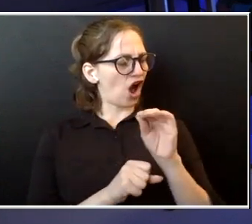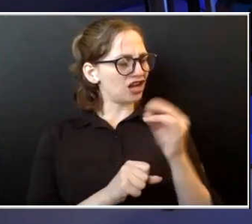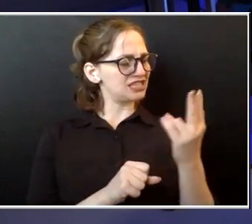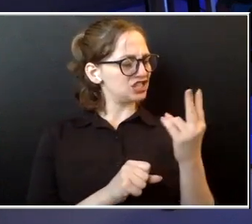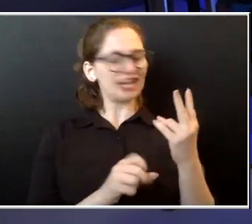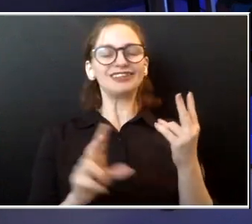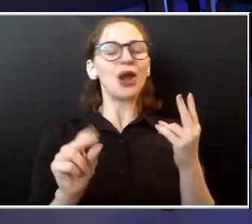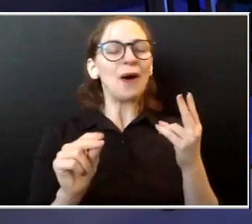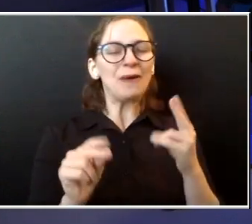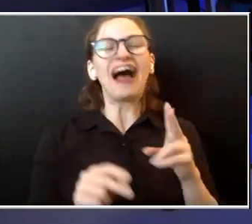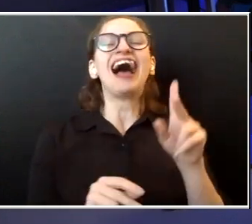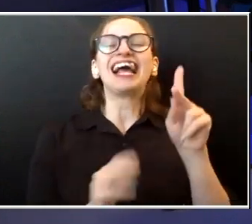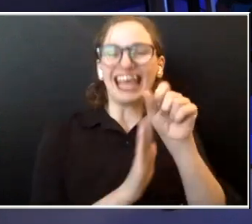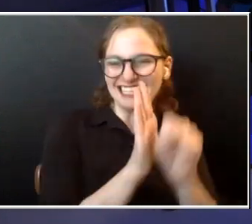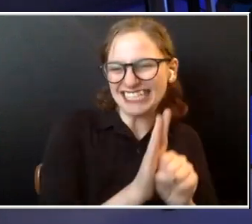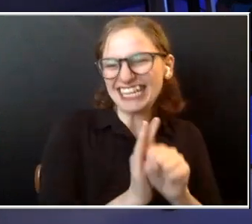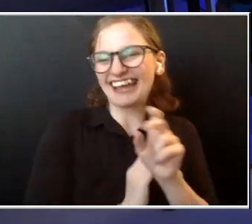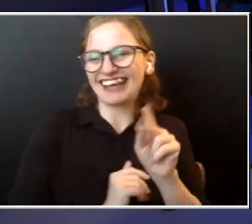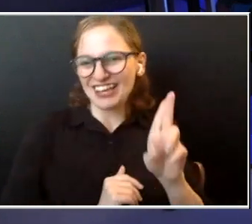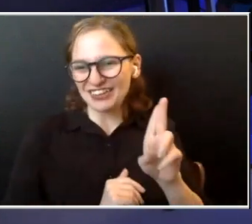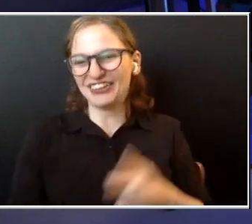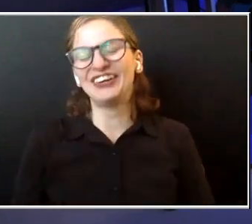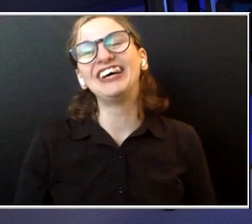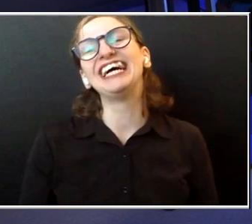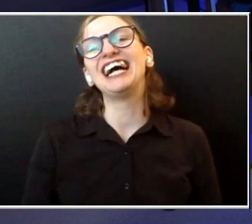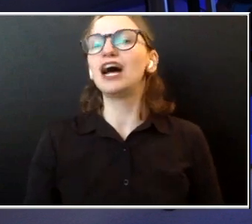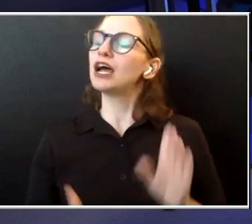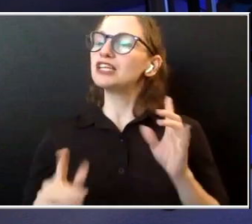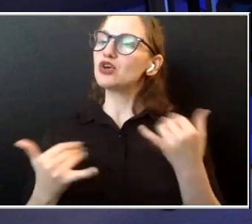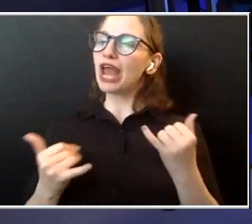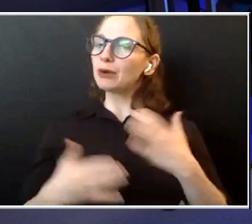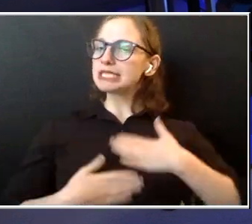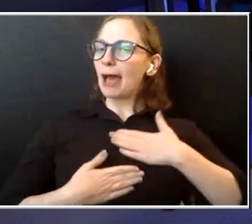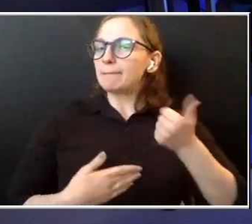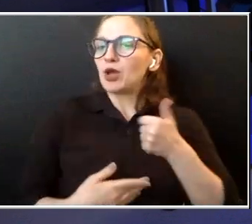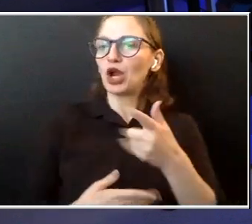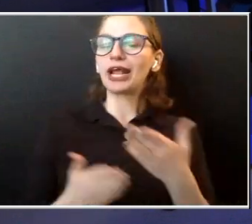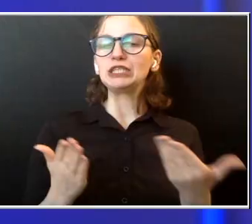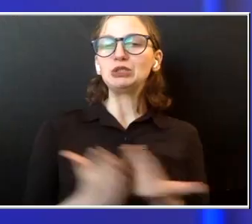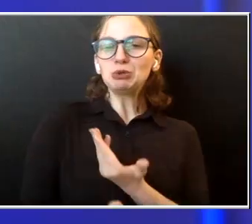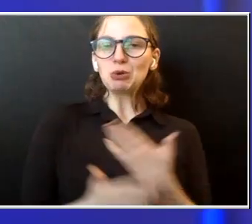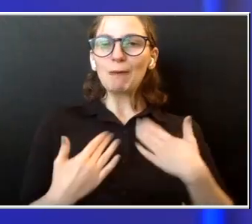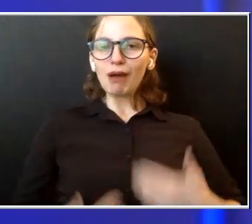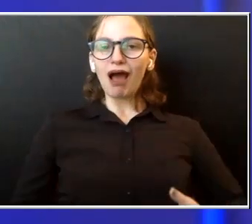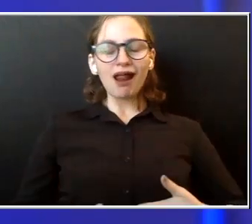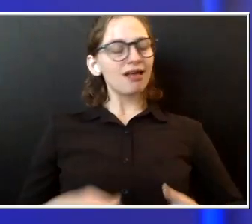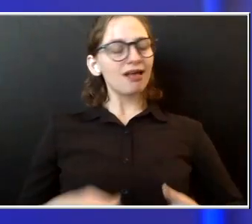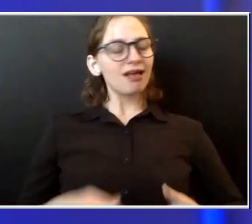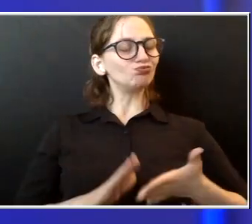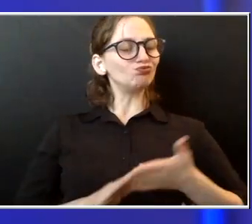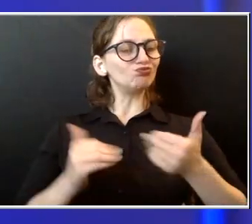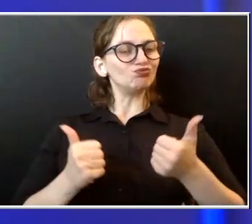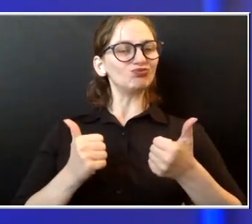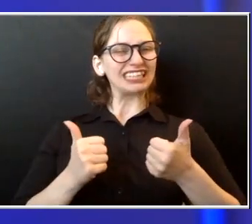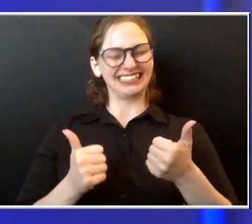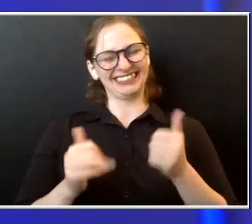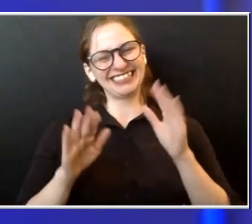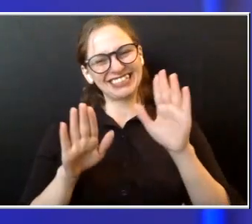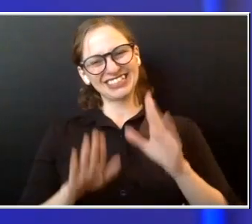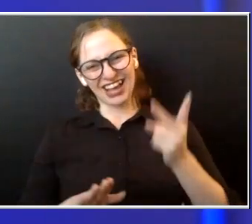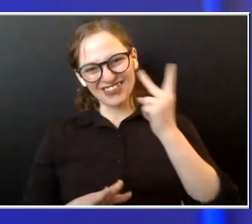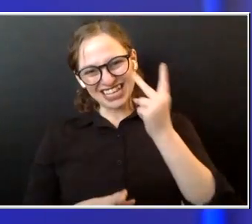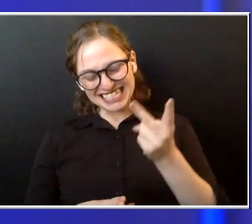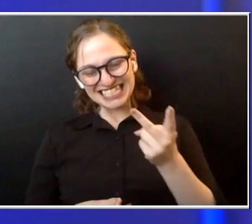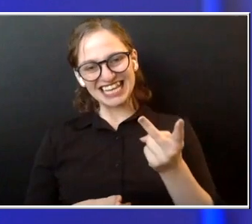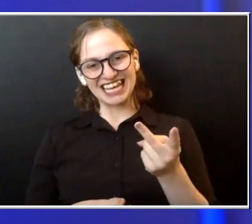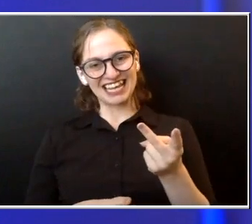got it. It was happier in its new body. It's working great now. And yeah, it's great to see it go from not working and then it just